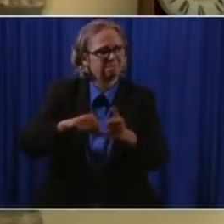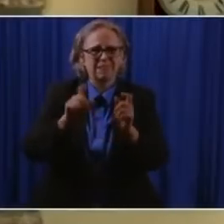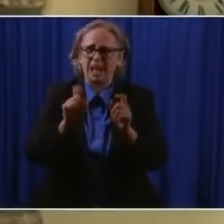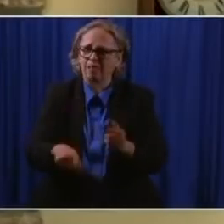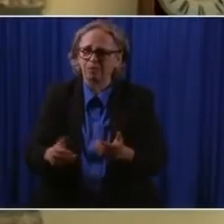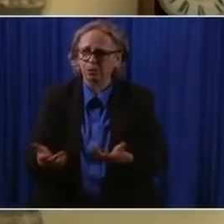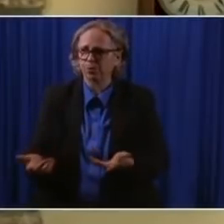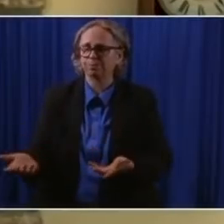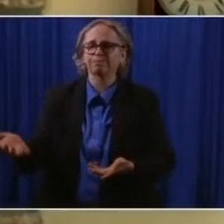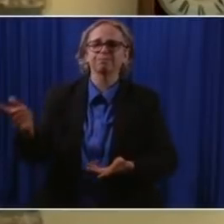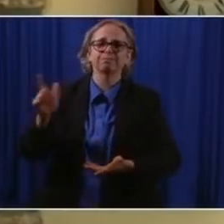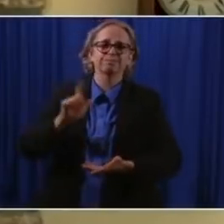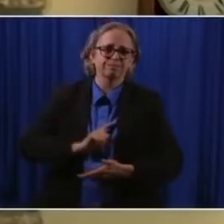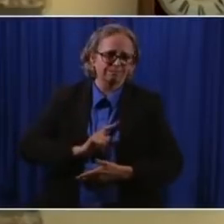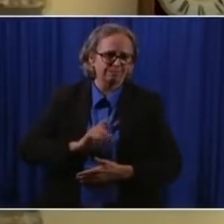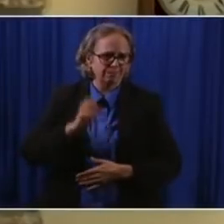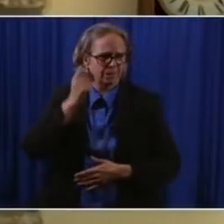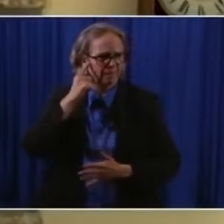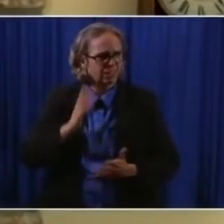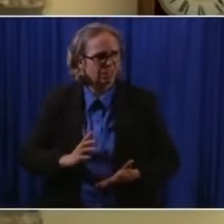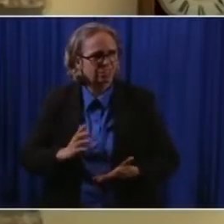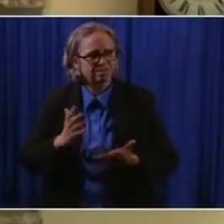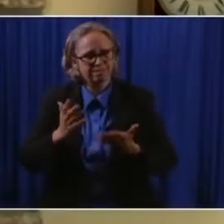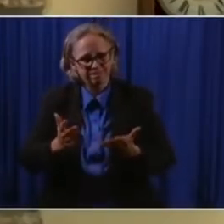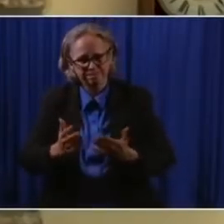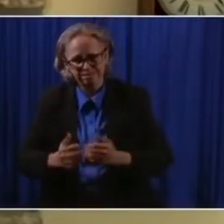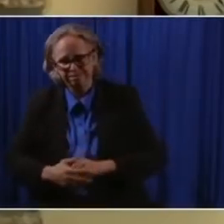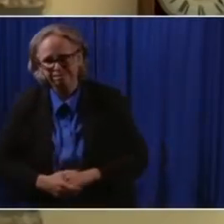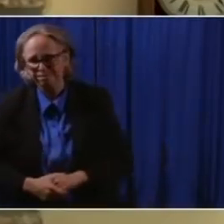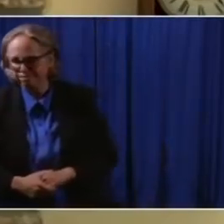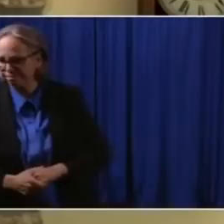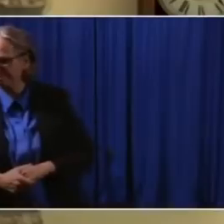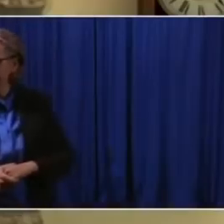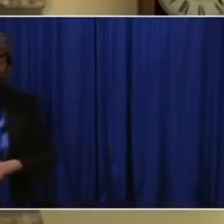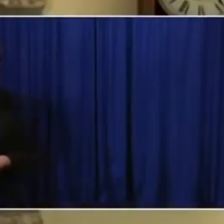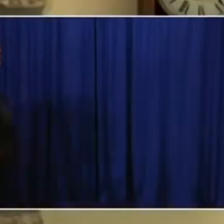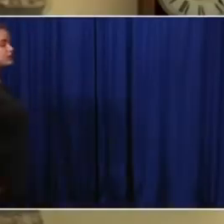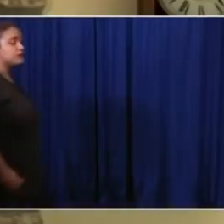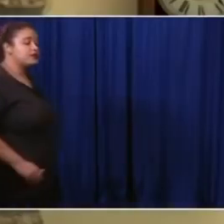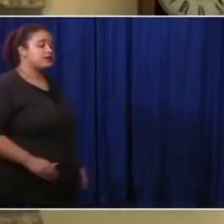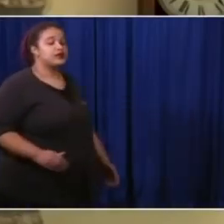Next question is from Jeff Reddick at WSYX in Columbus.